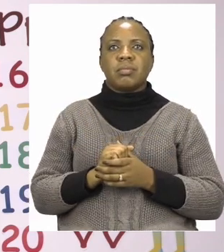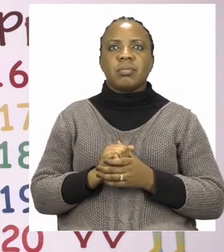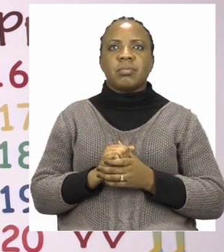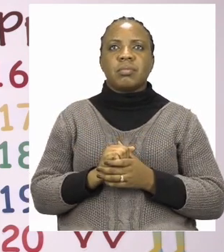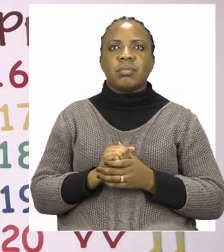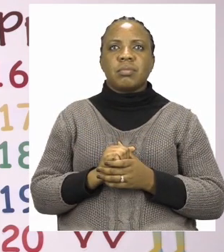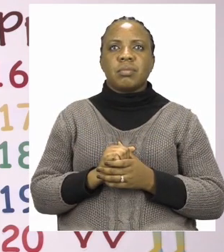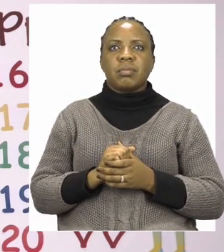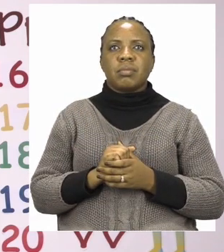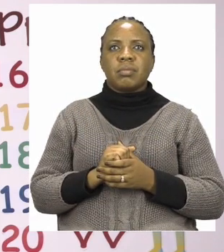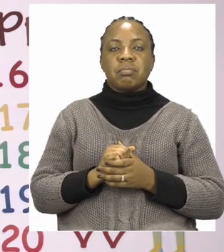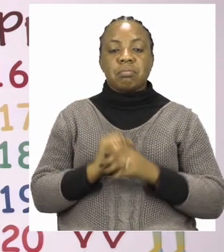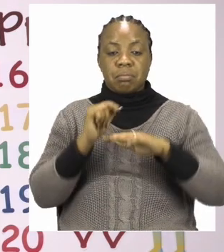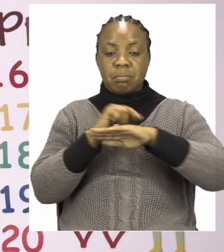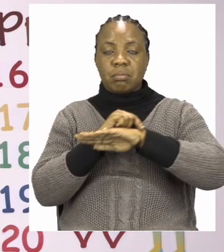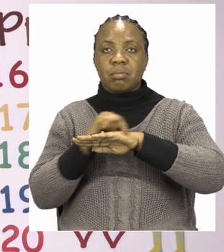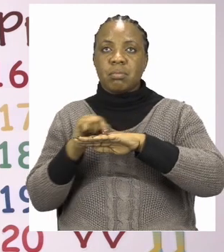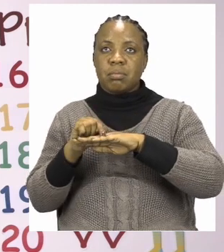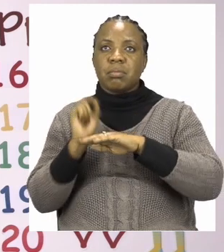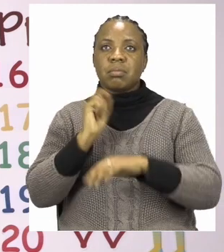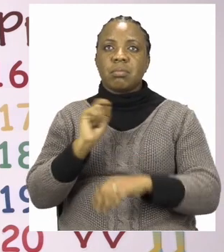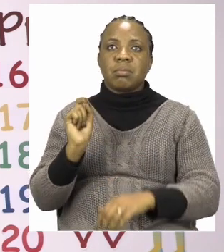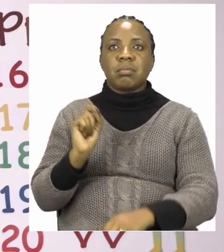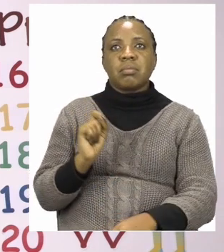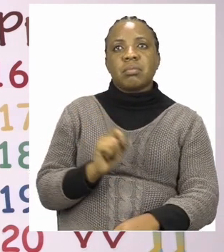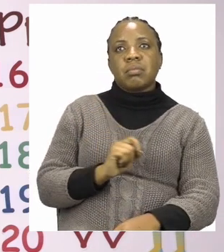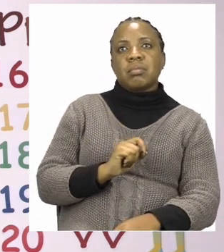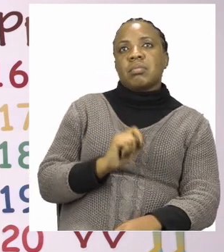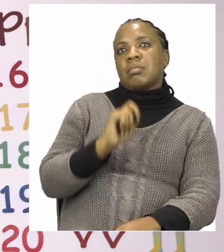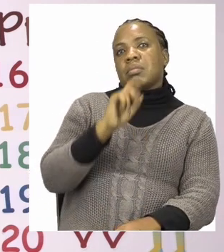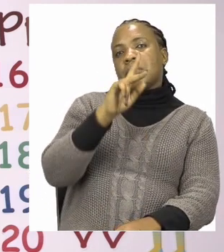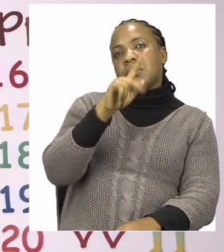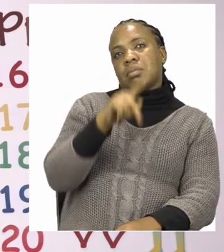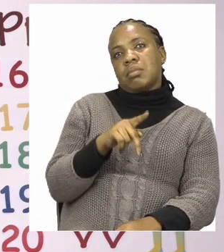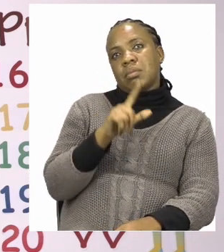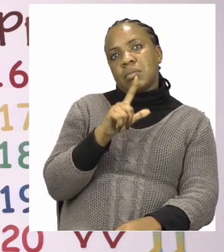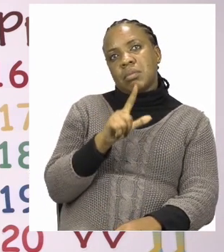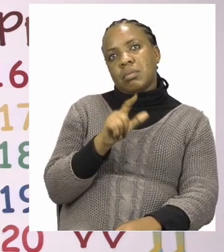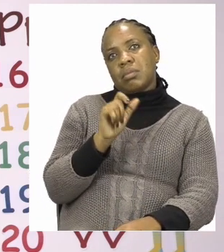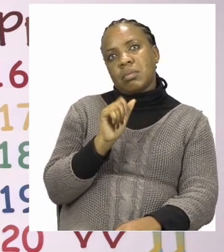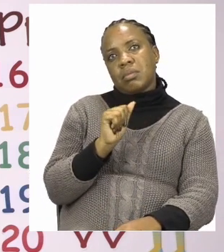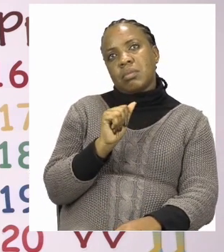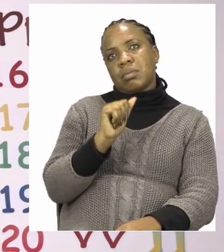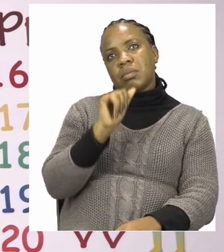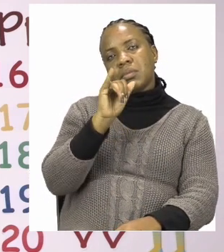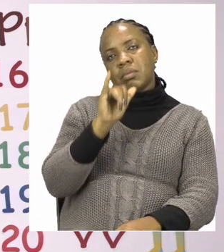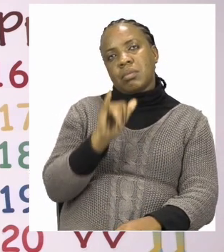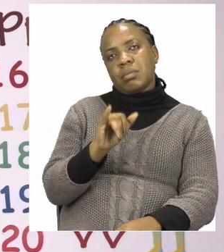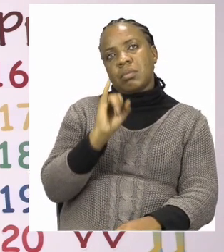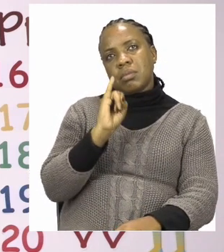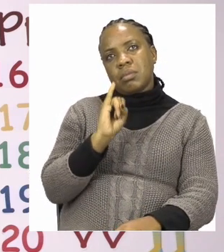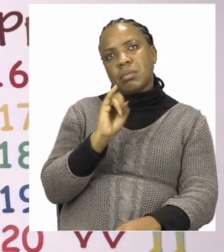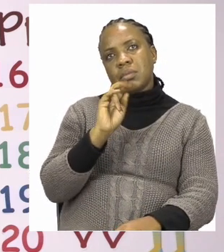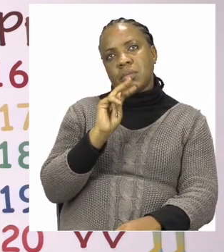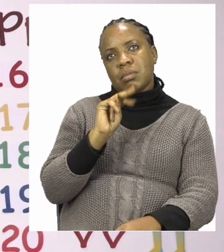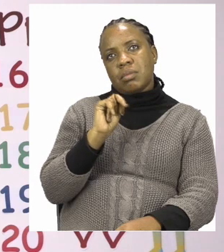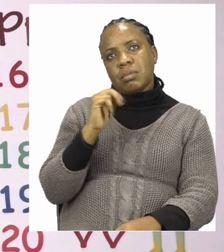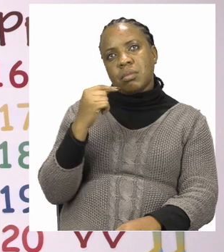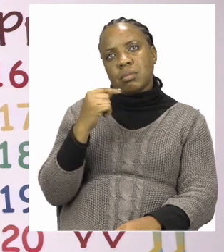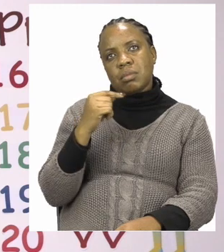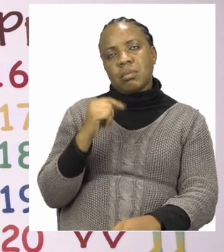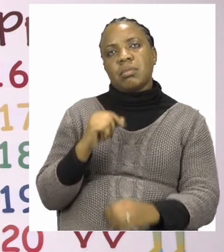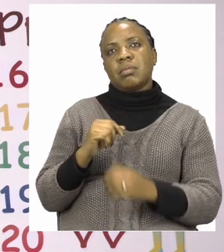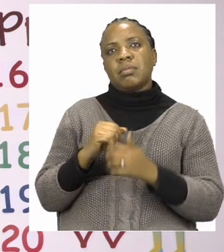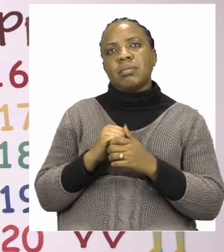the blank space, boys and girls, I would like you to please write the word playing. First play and then